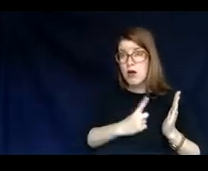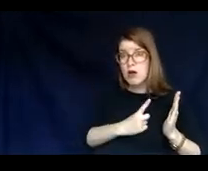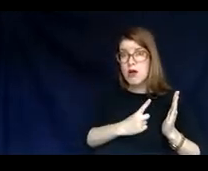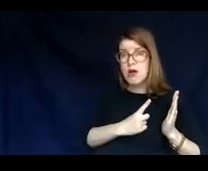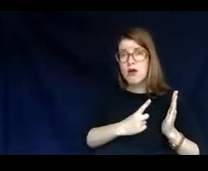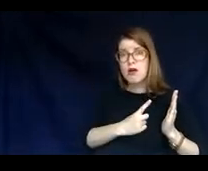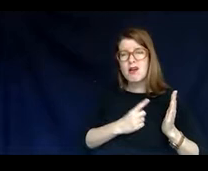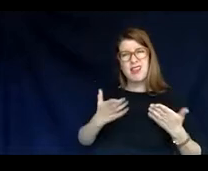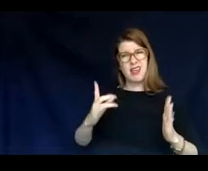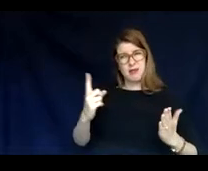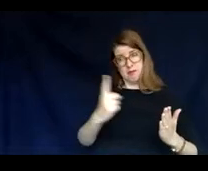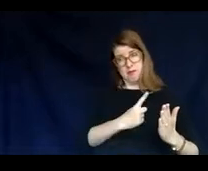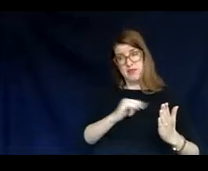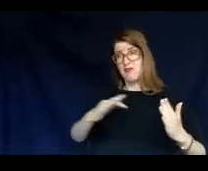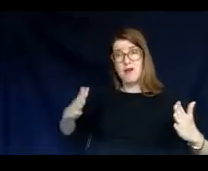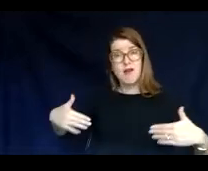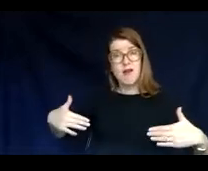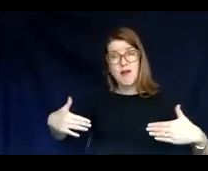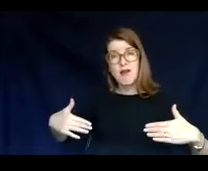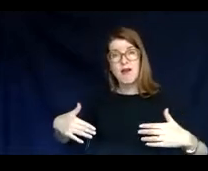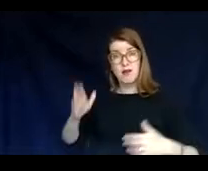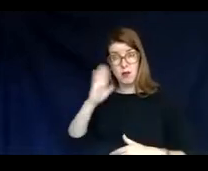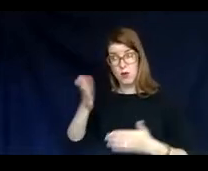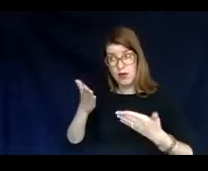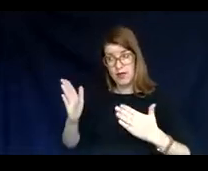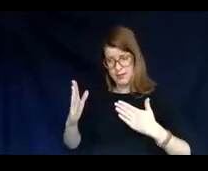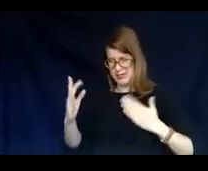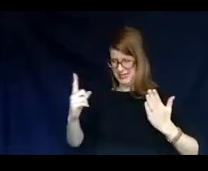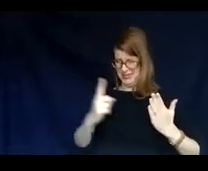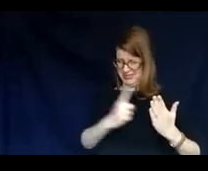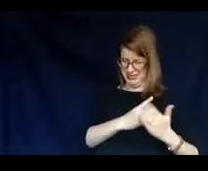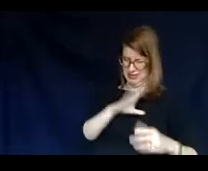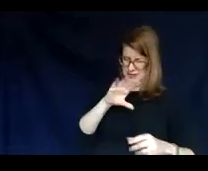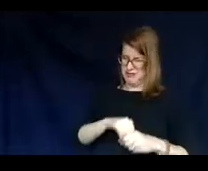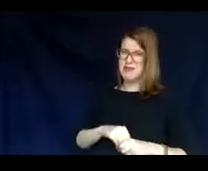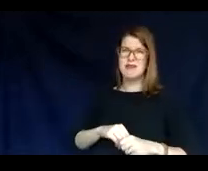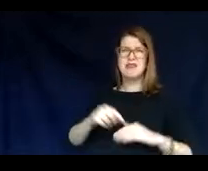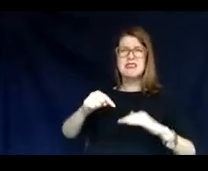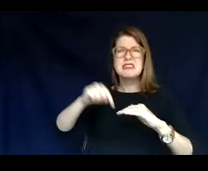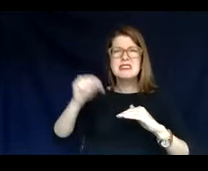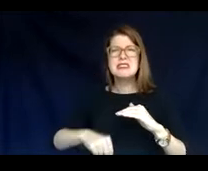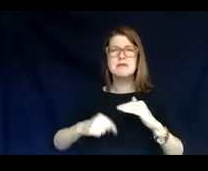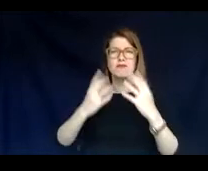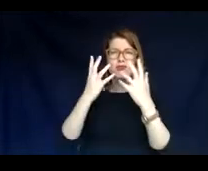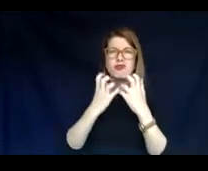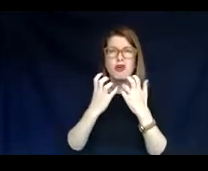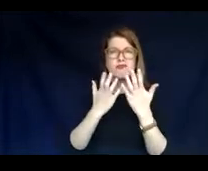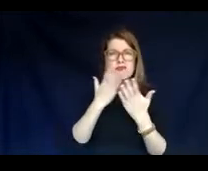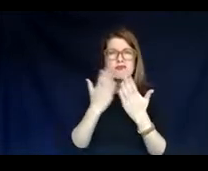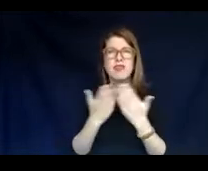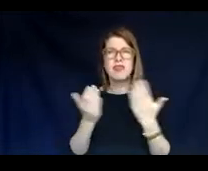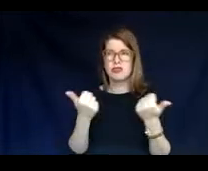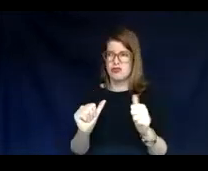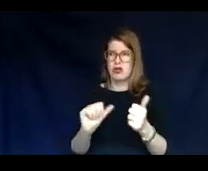all? Will you let him in into the deep, dark, shameful places that you try to hide